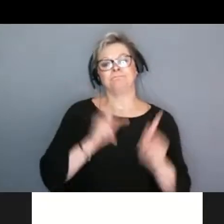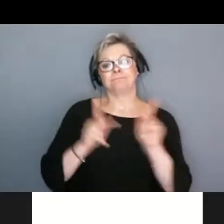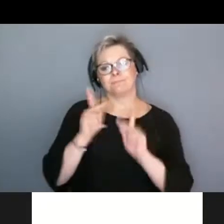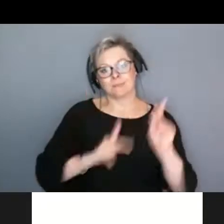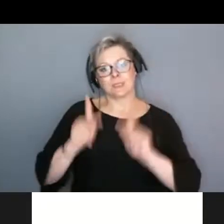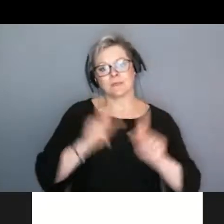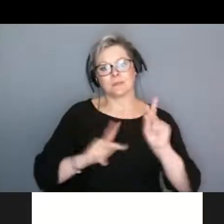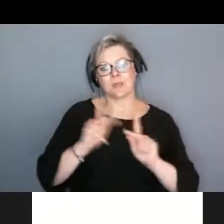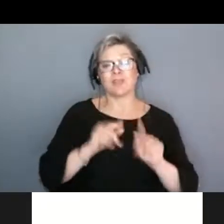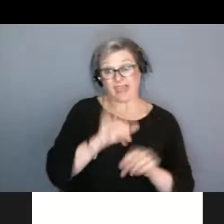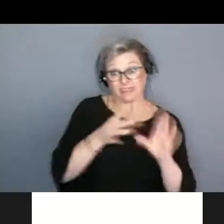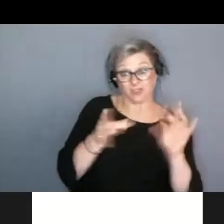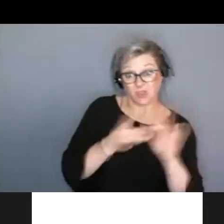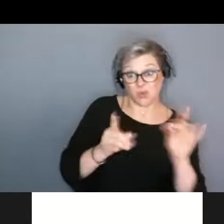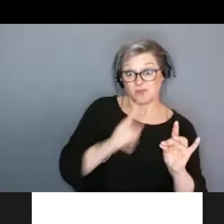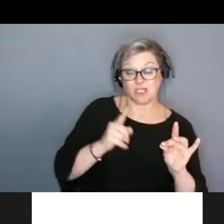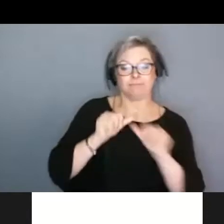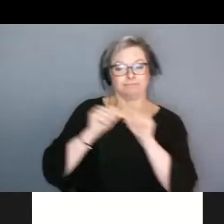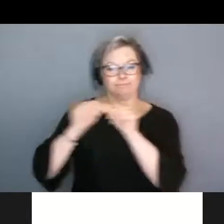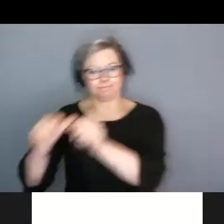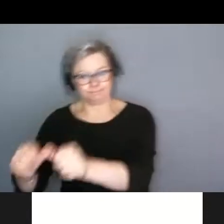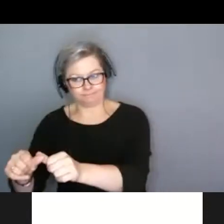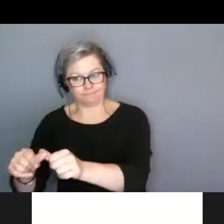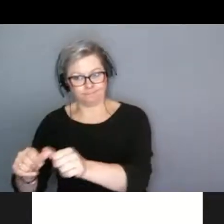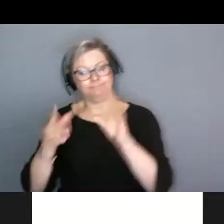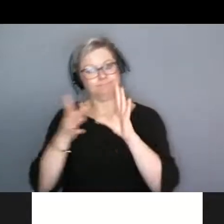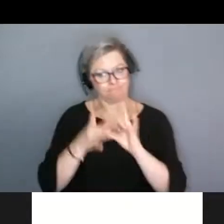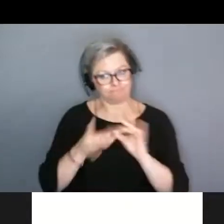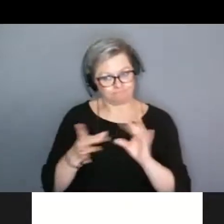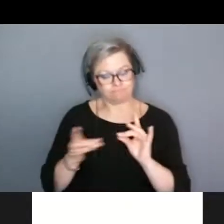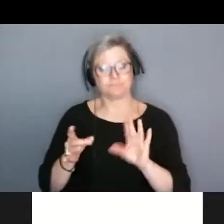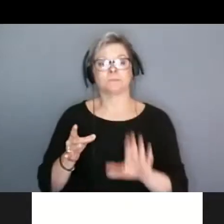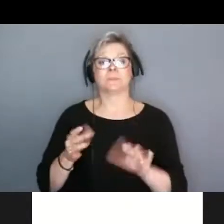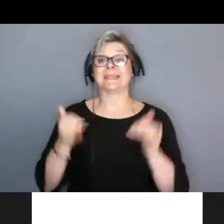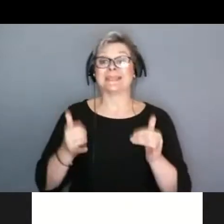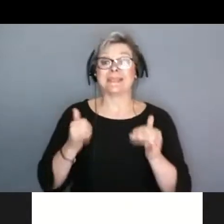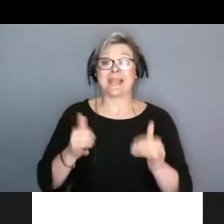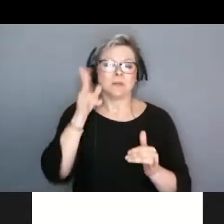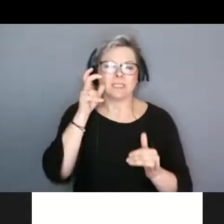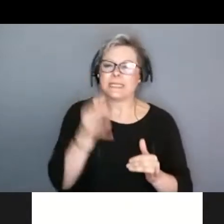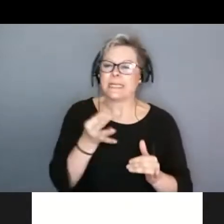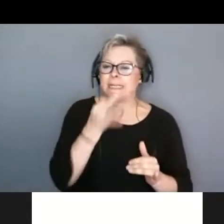story continues, and then let's listen to a piece of the